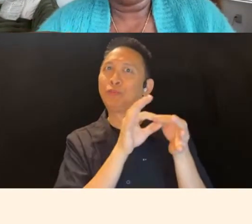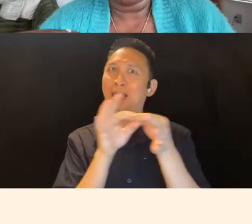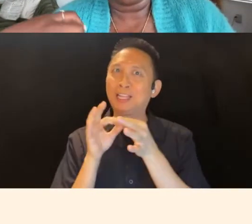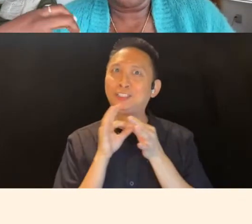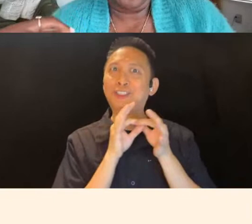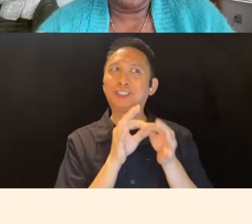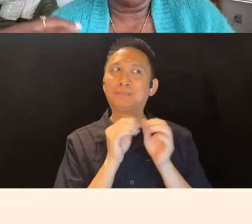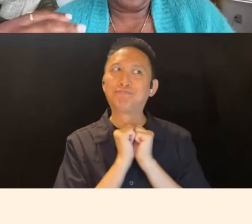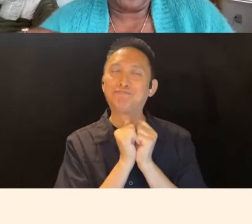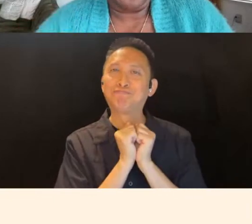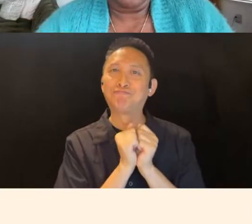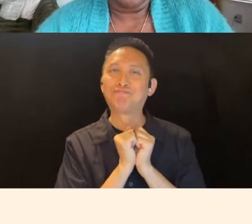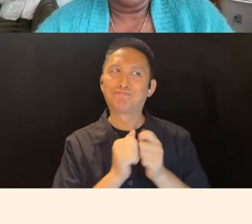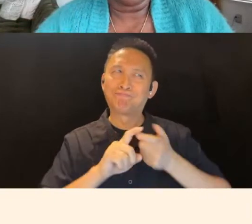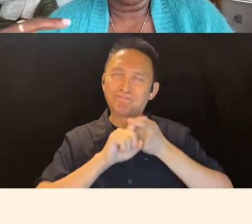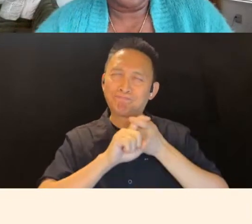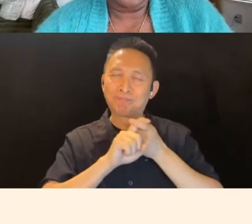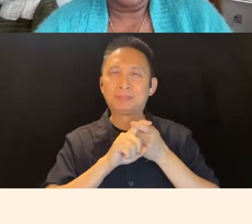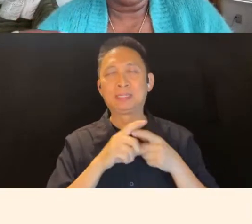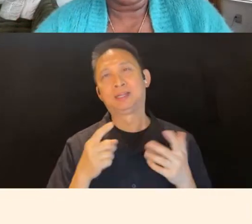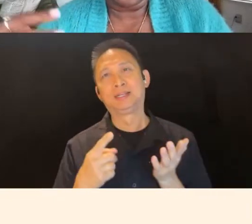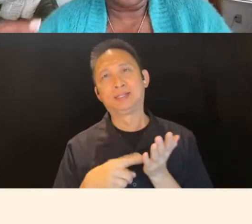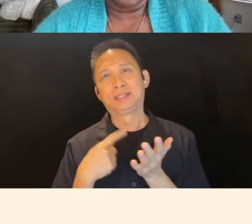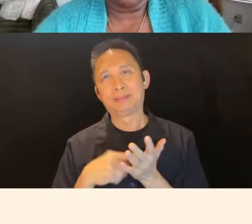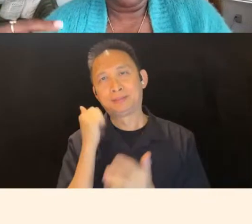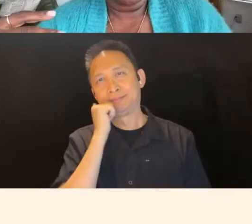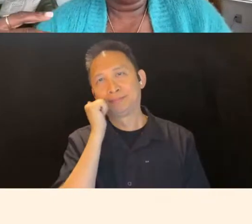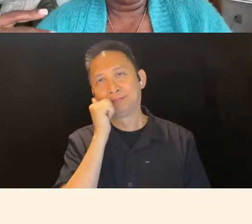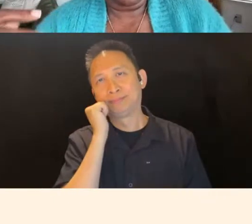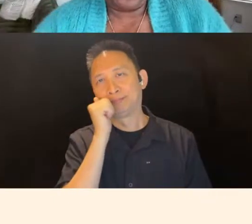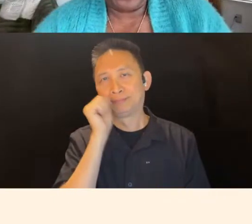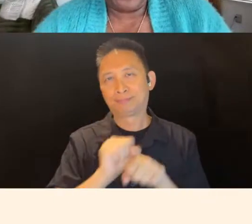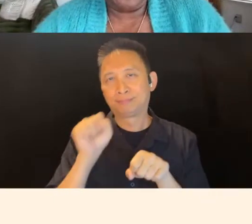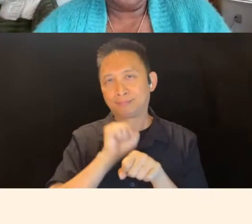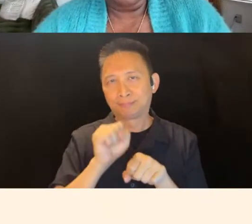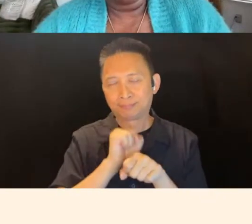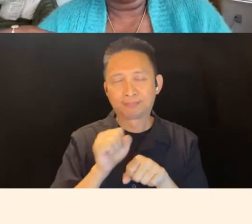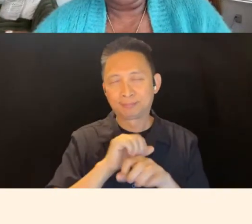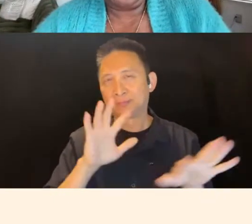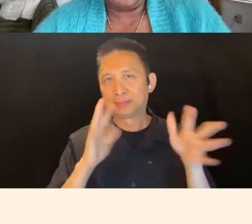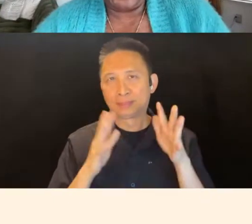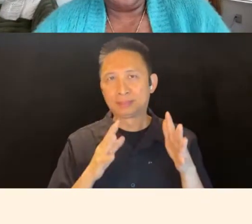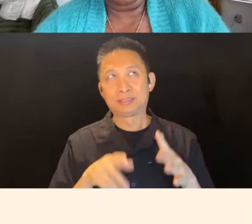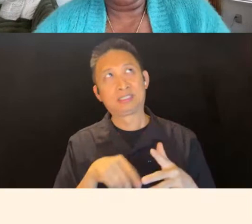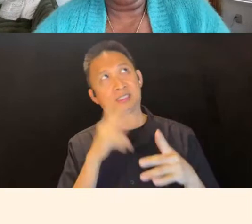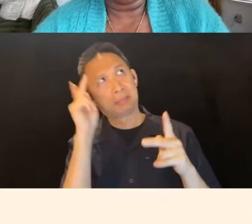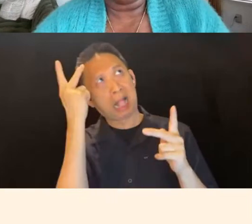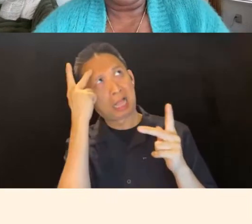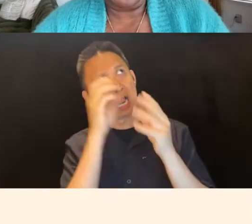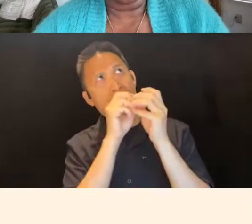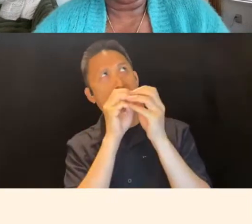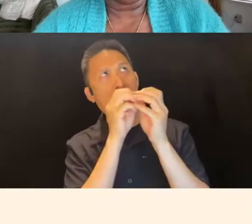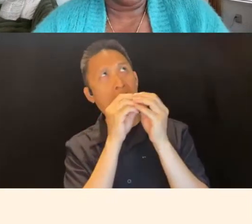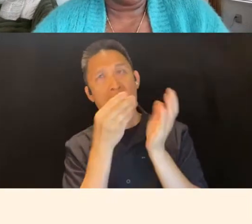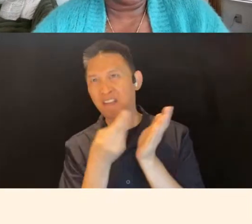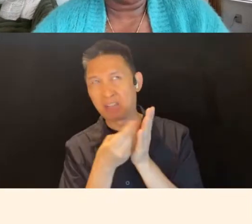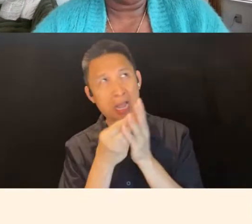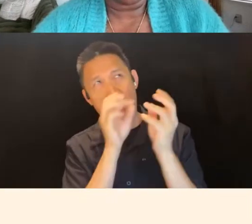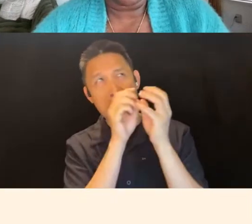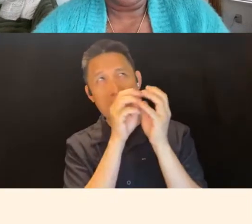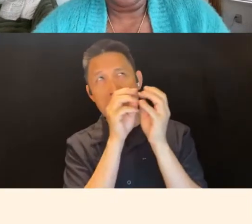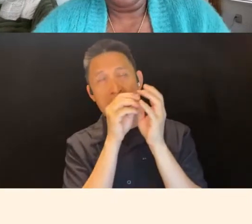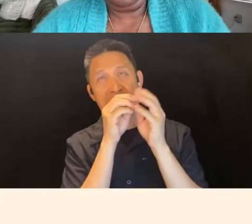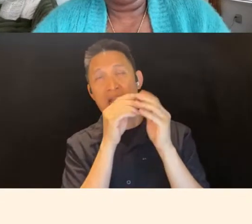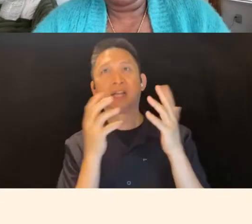often strained by the stress of this kind of bureaucratic, finance, and justice